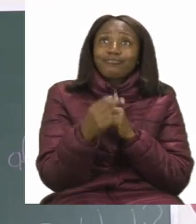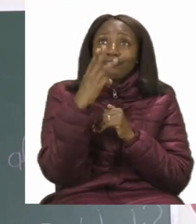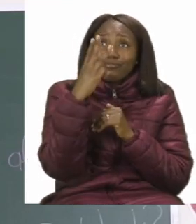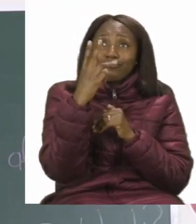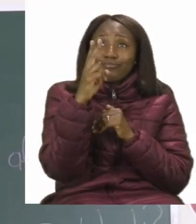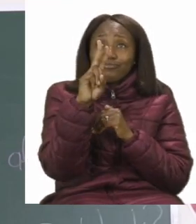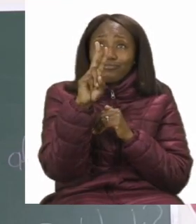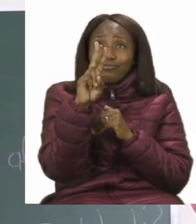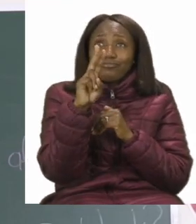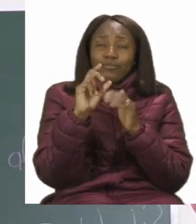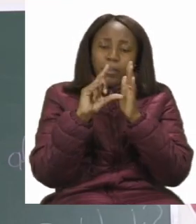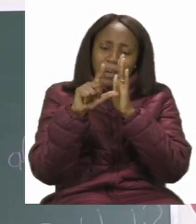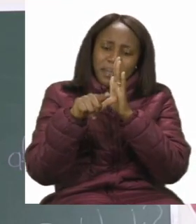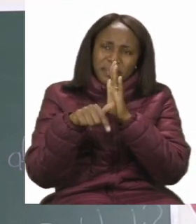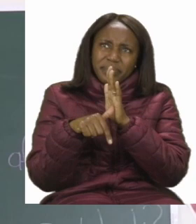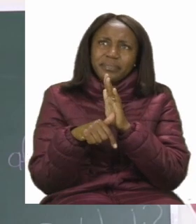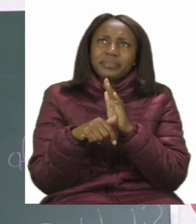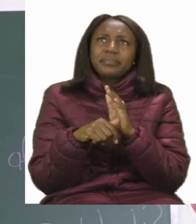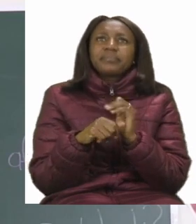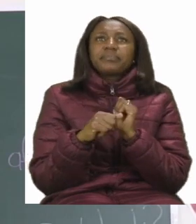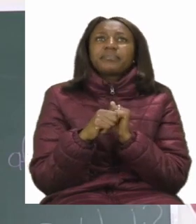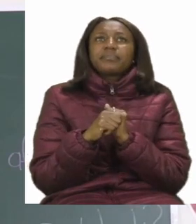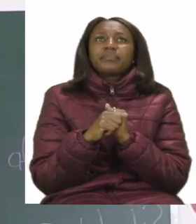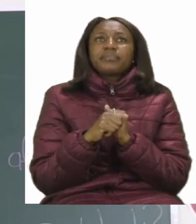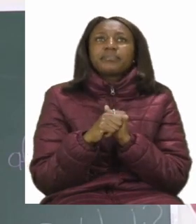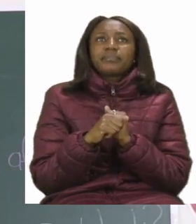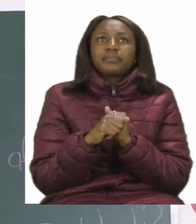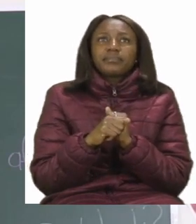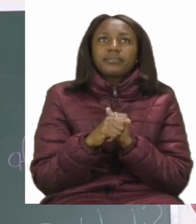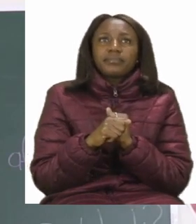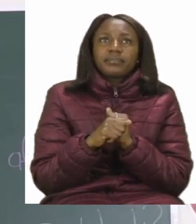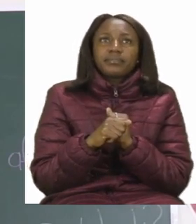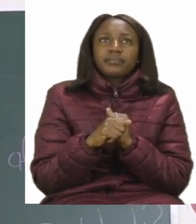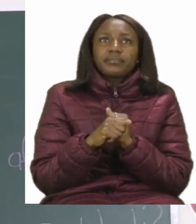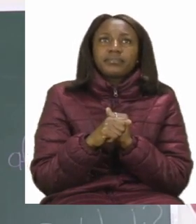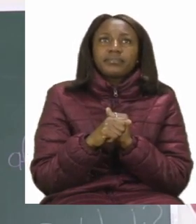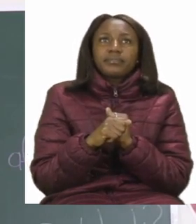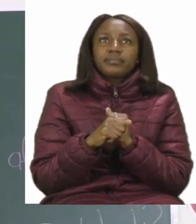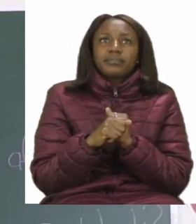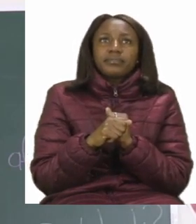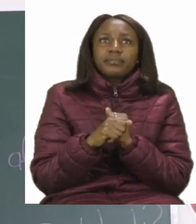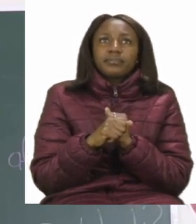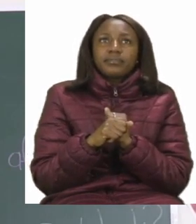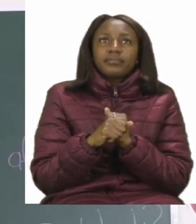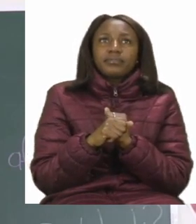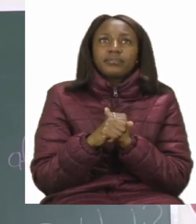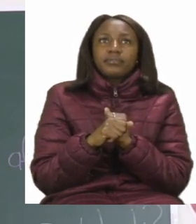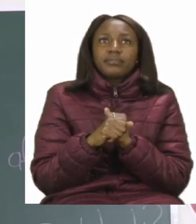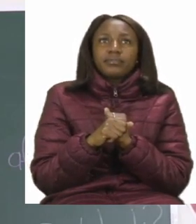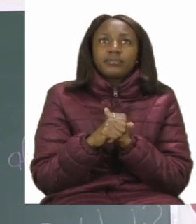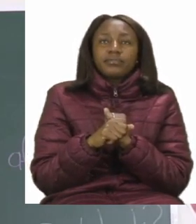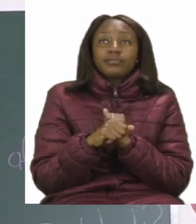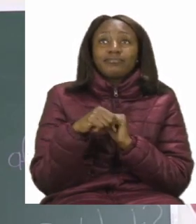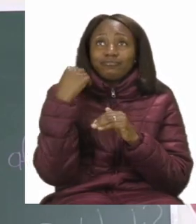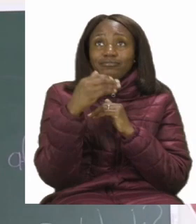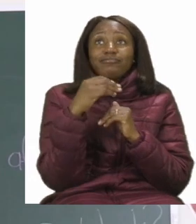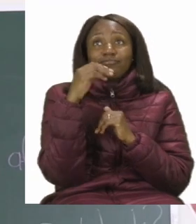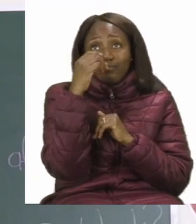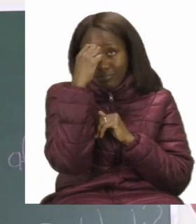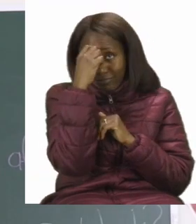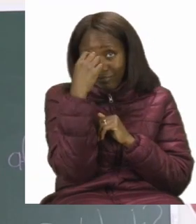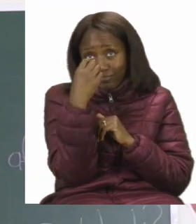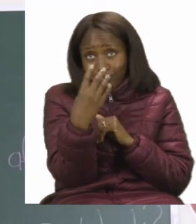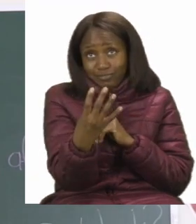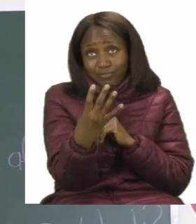hours after 3 o'clock. Okay, so here we have 3 o'clock, then after 3 o'clock we